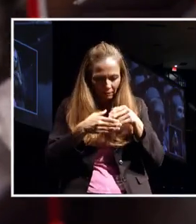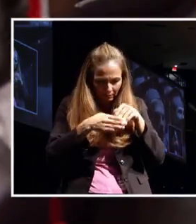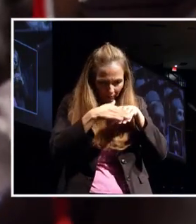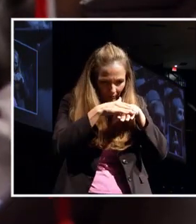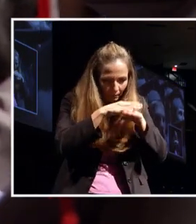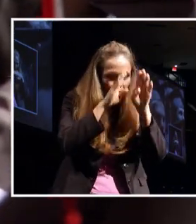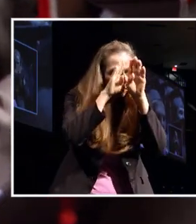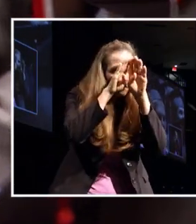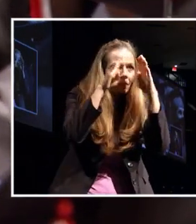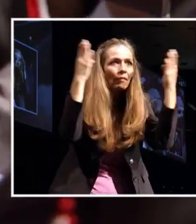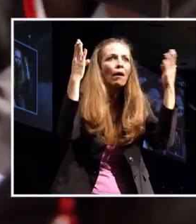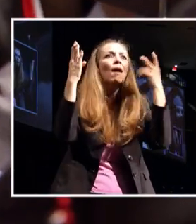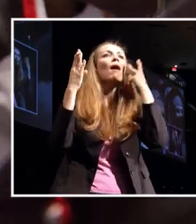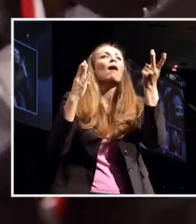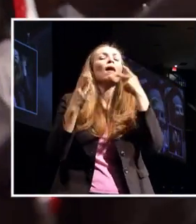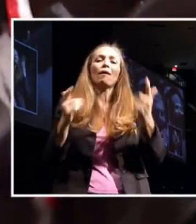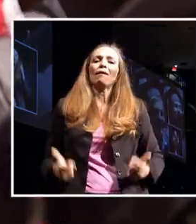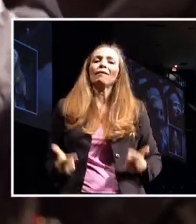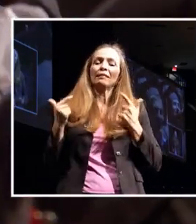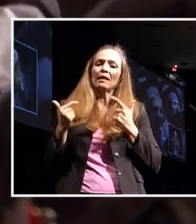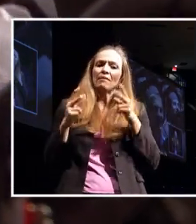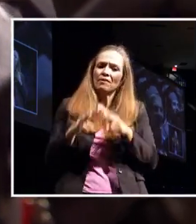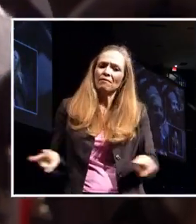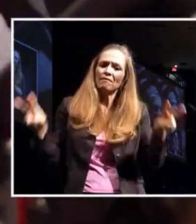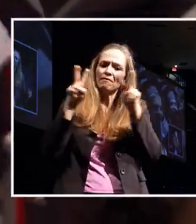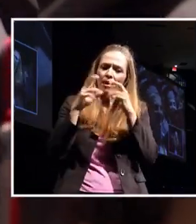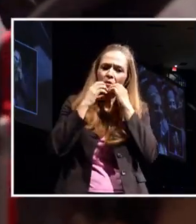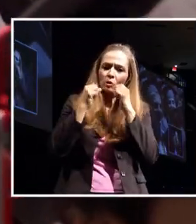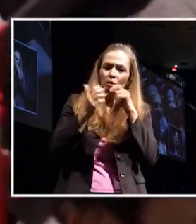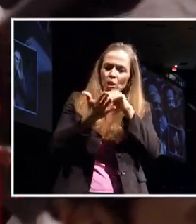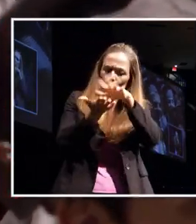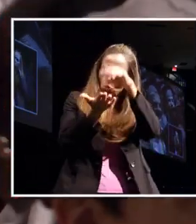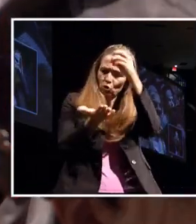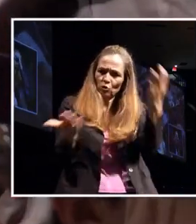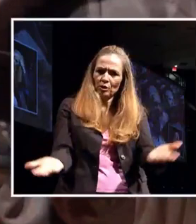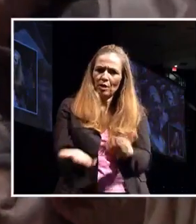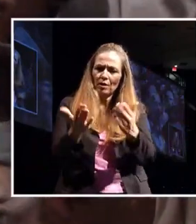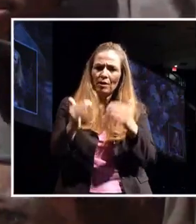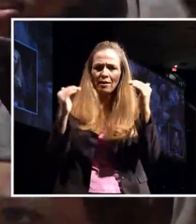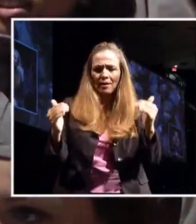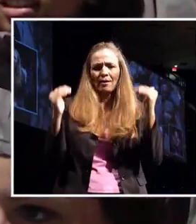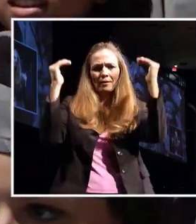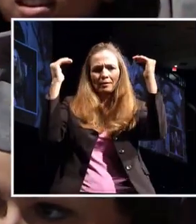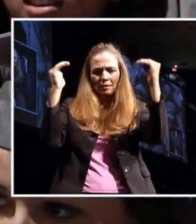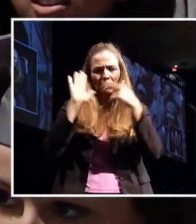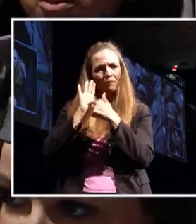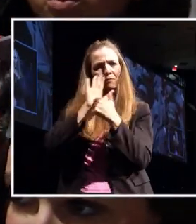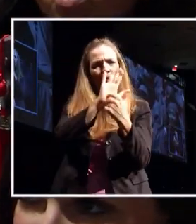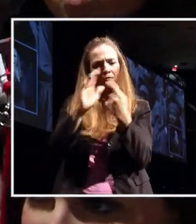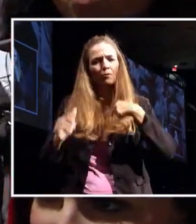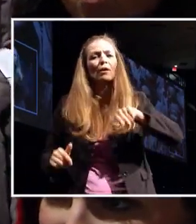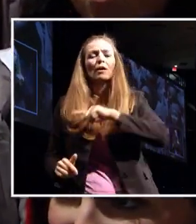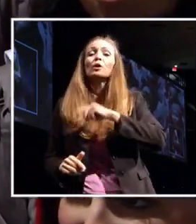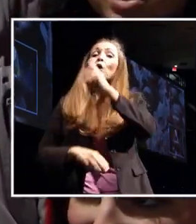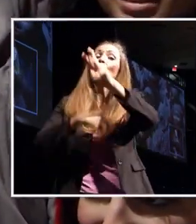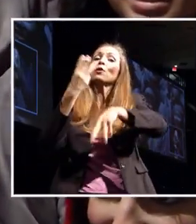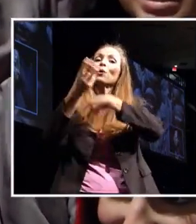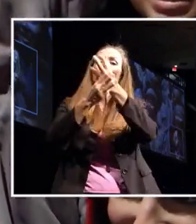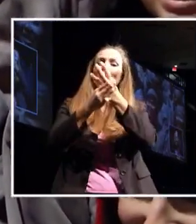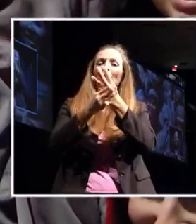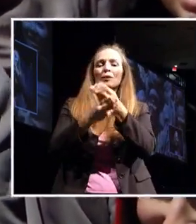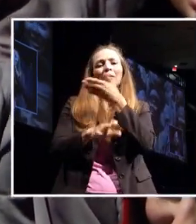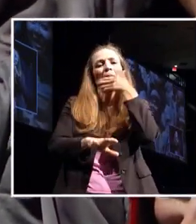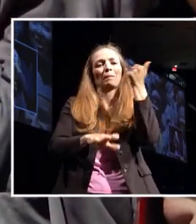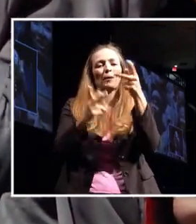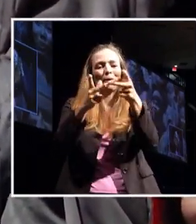will open next. Live the values that you have learned here and exemplified for all of us, and the world will be a